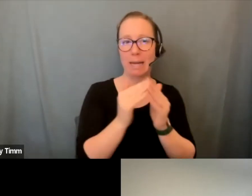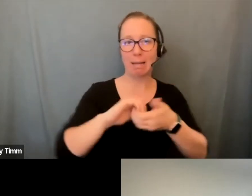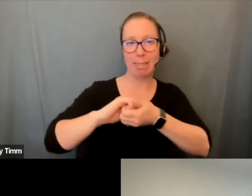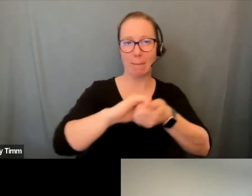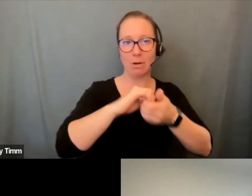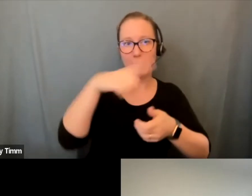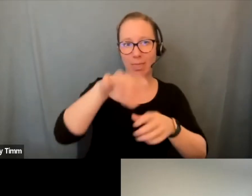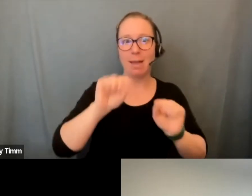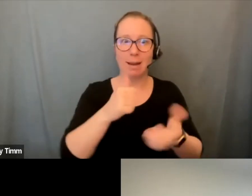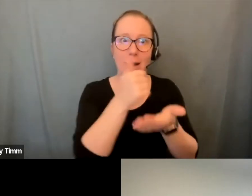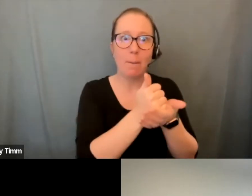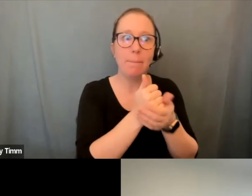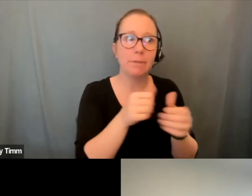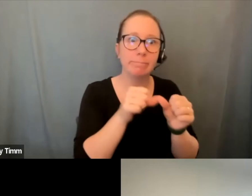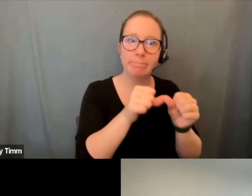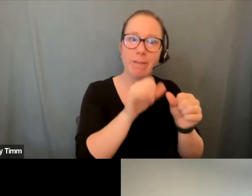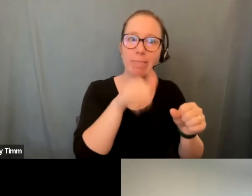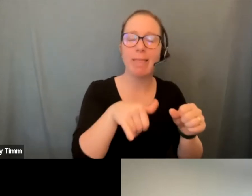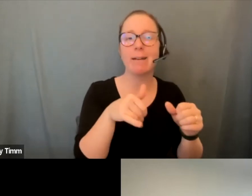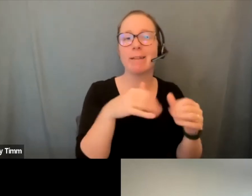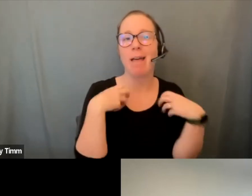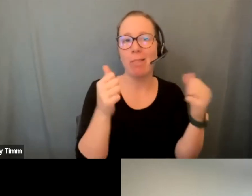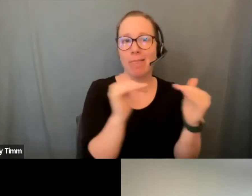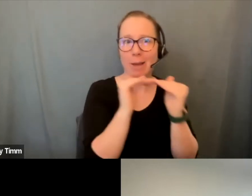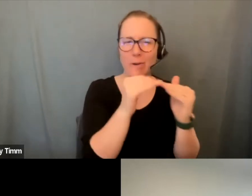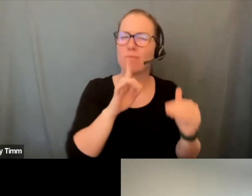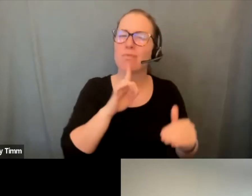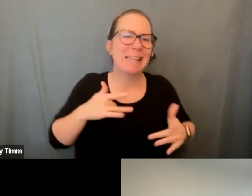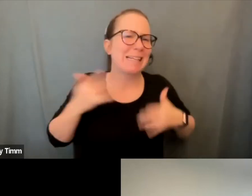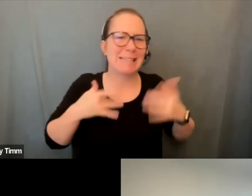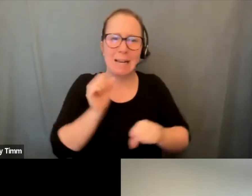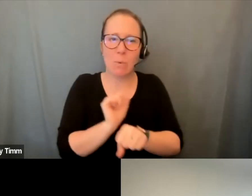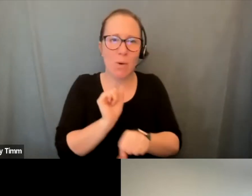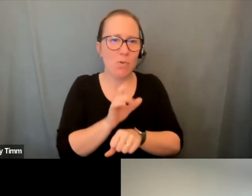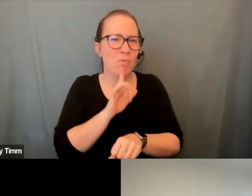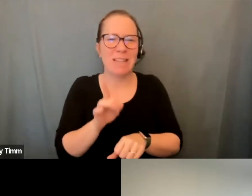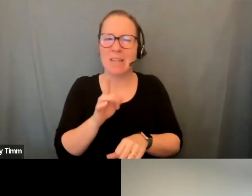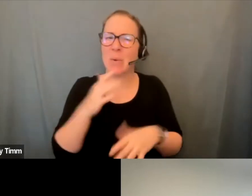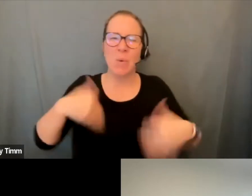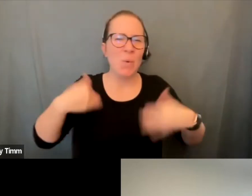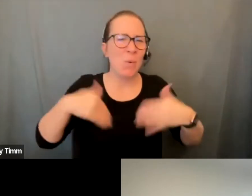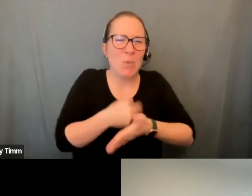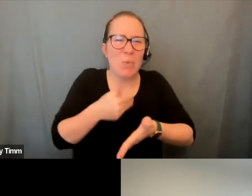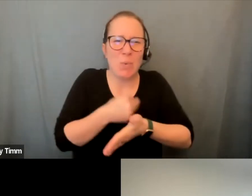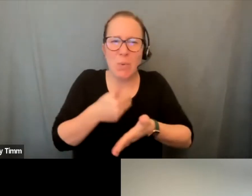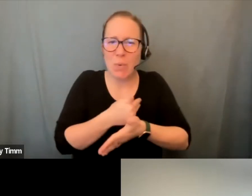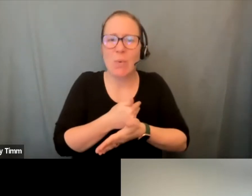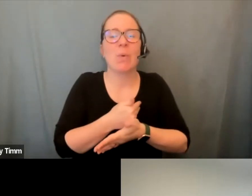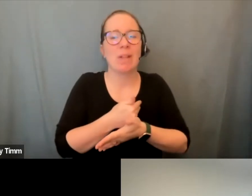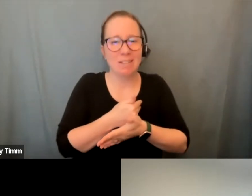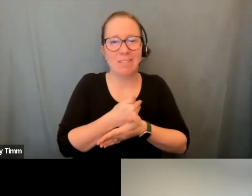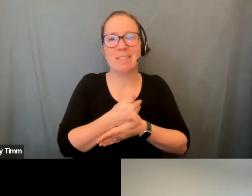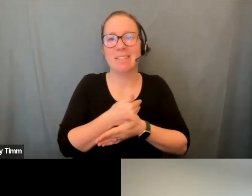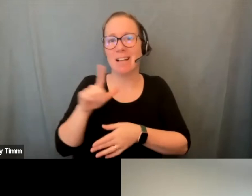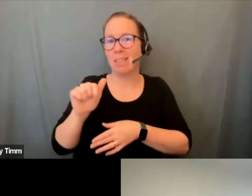can help forward health equity as well. So it's very exciting work. It's pretty innovative, and that Laurel is